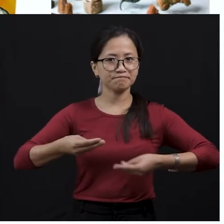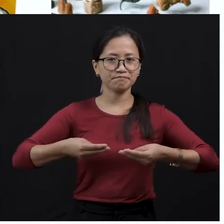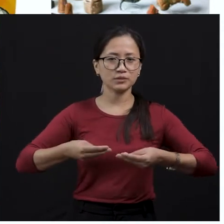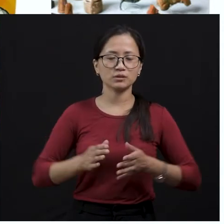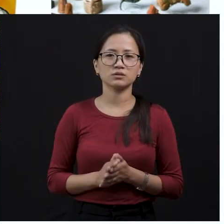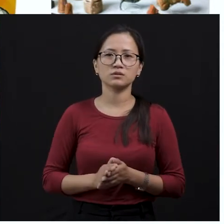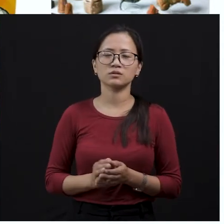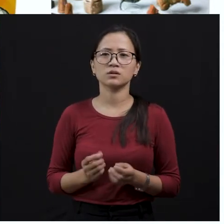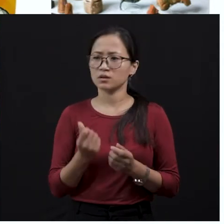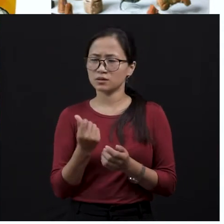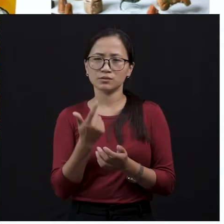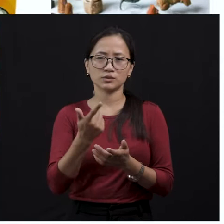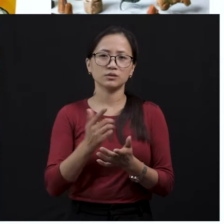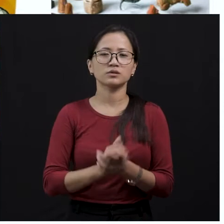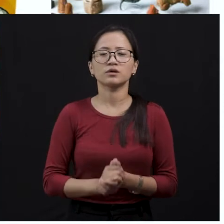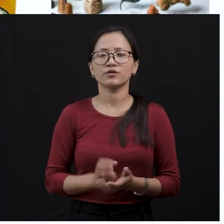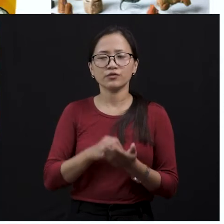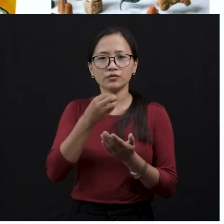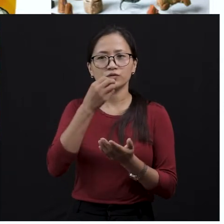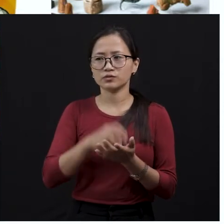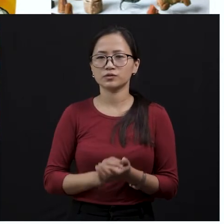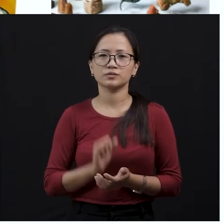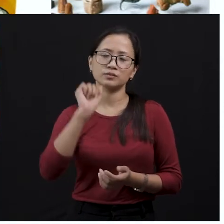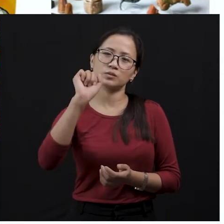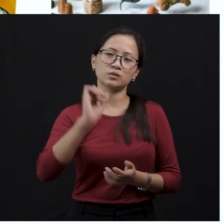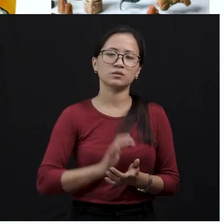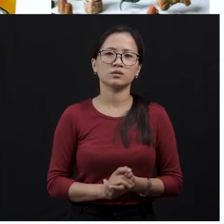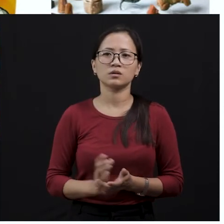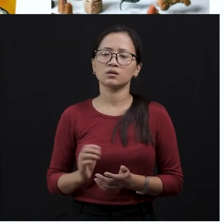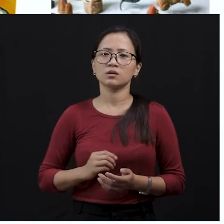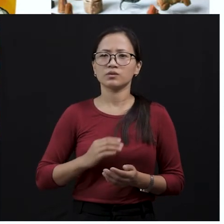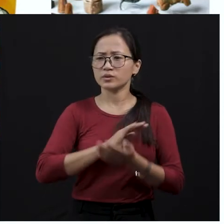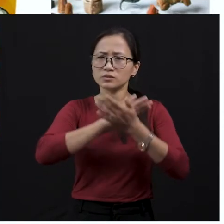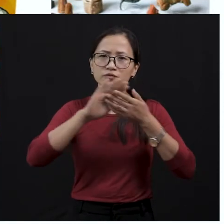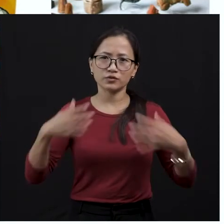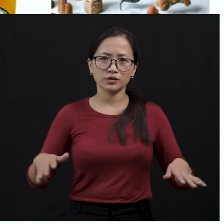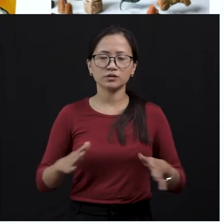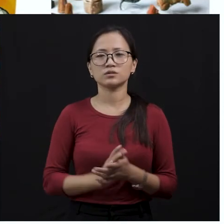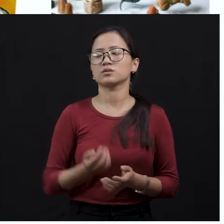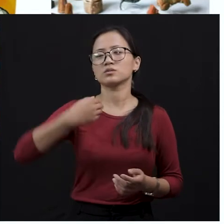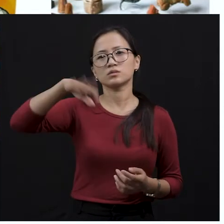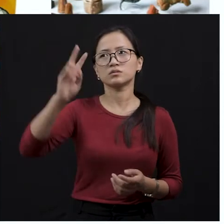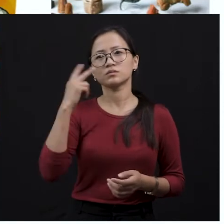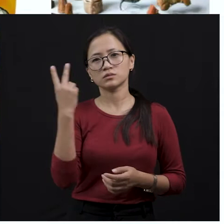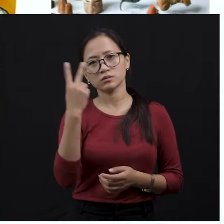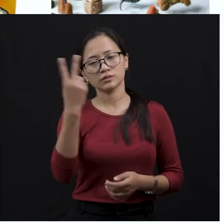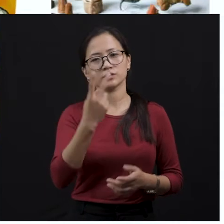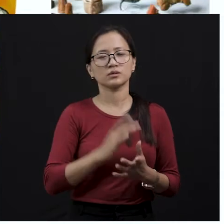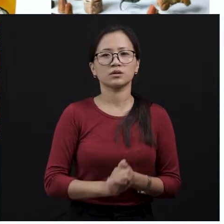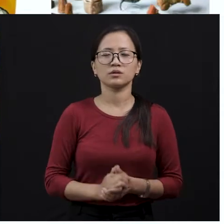find food for themselves, and then when it is over, they would again go out from their homes in search of